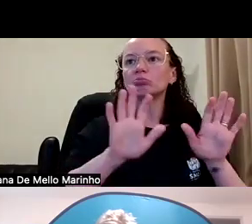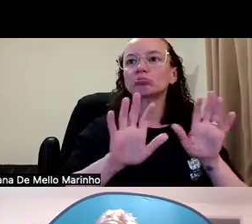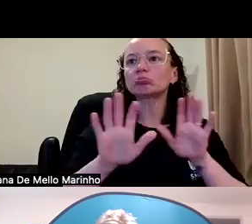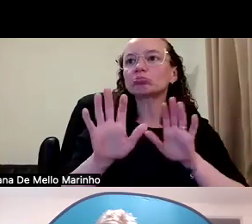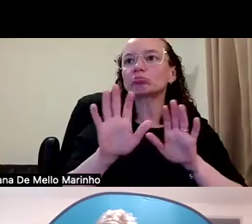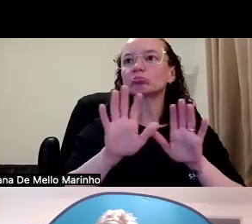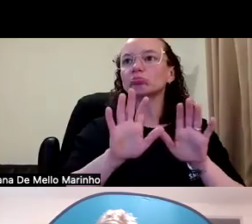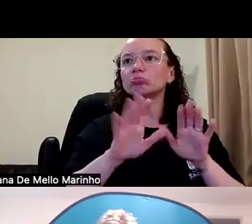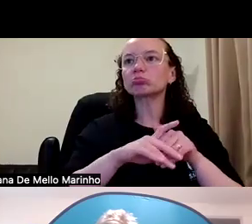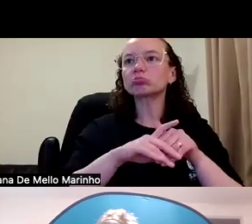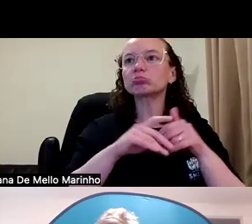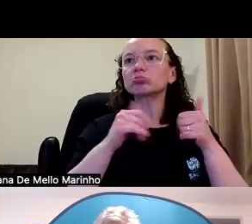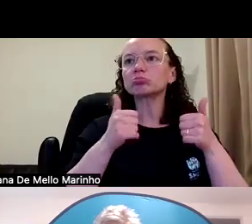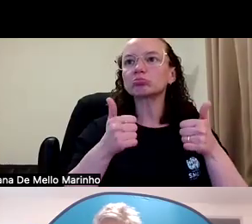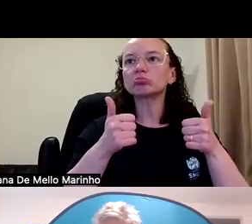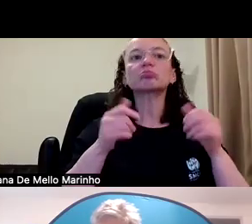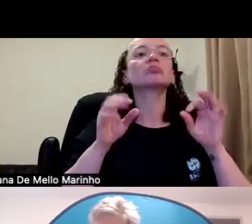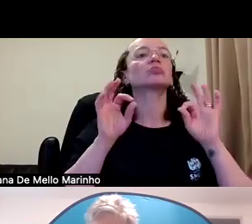Any questions?